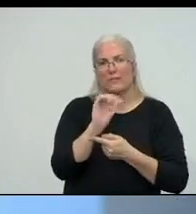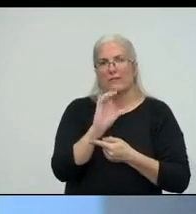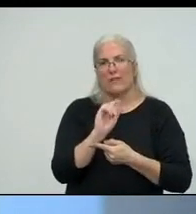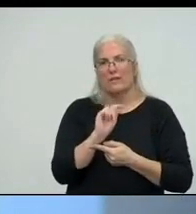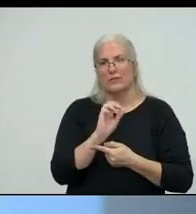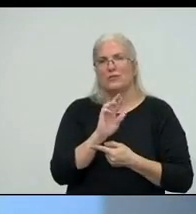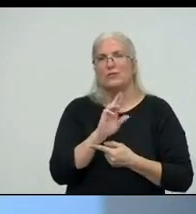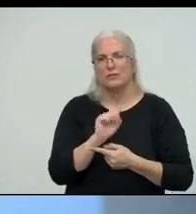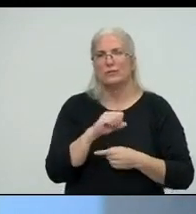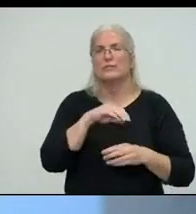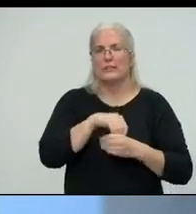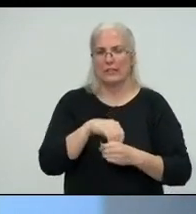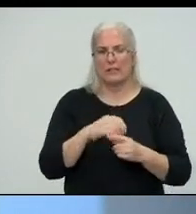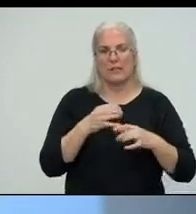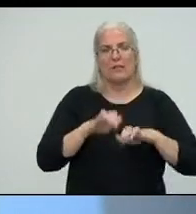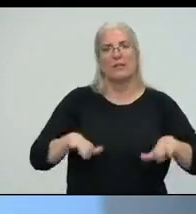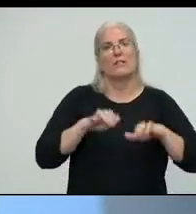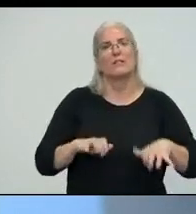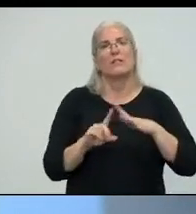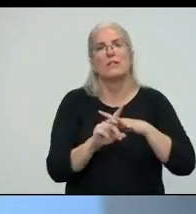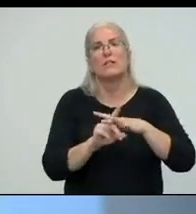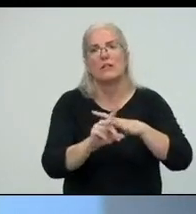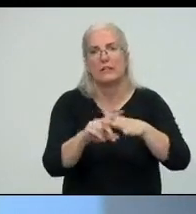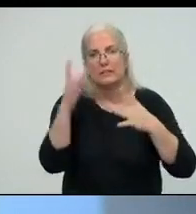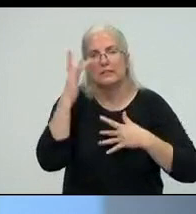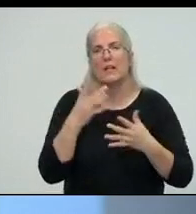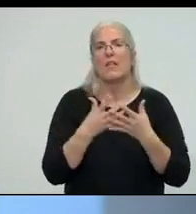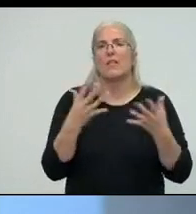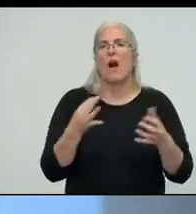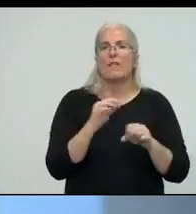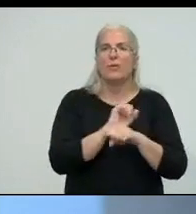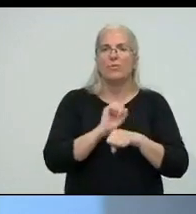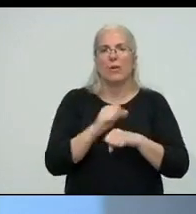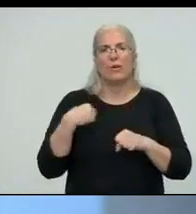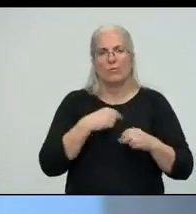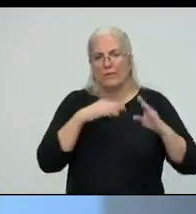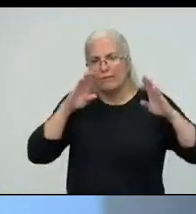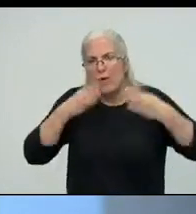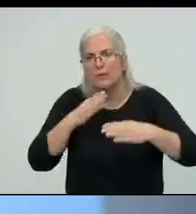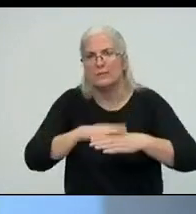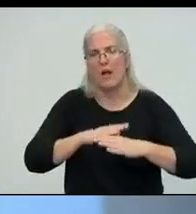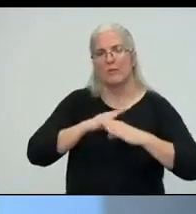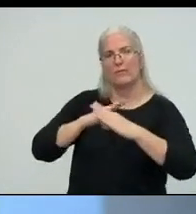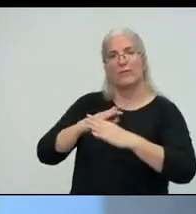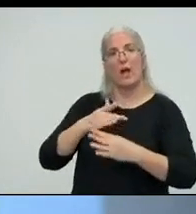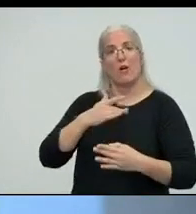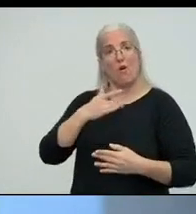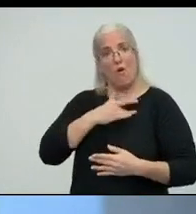So a lot of our work is focused on prevention of things like heart disease, asthma,